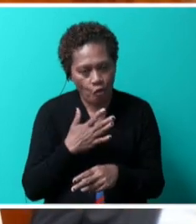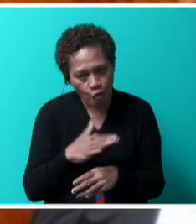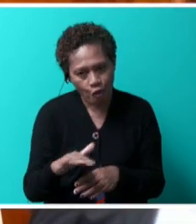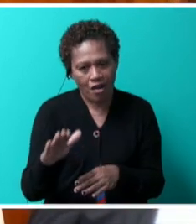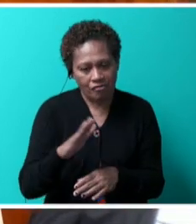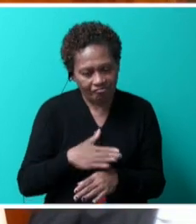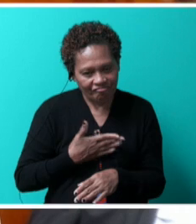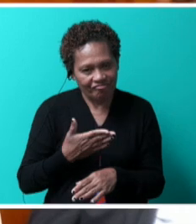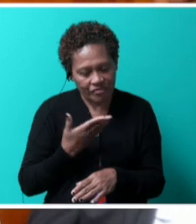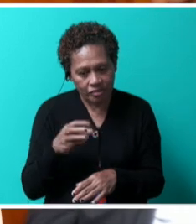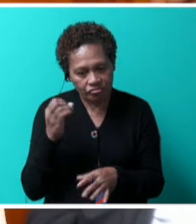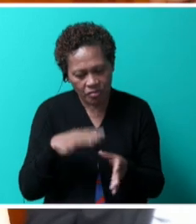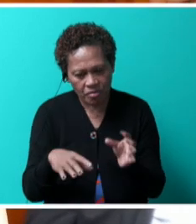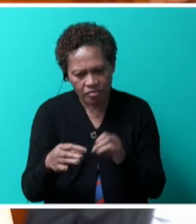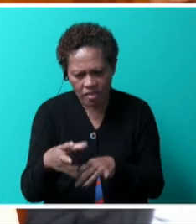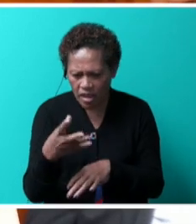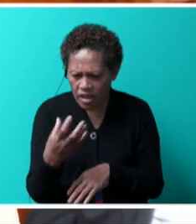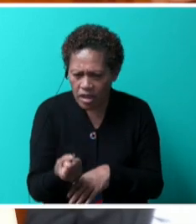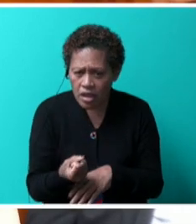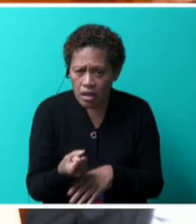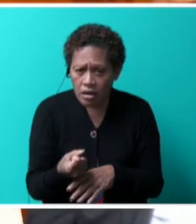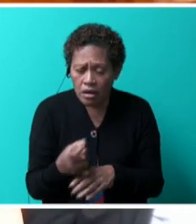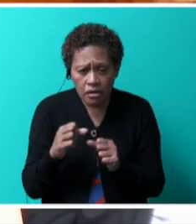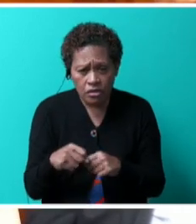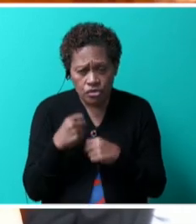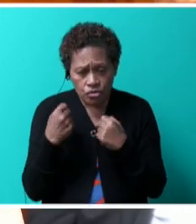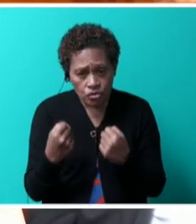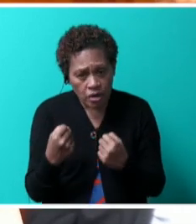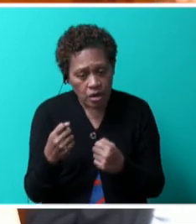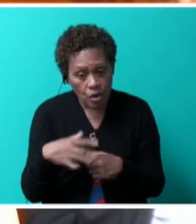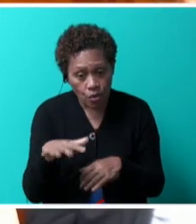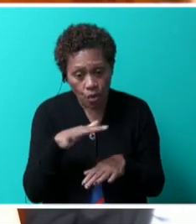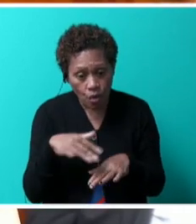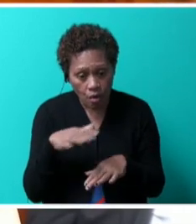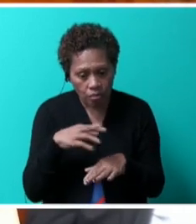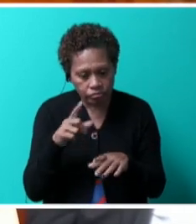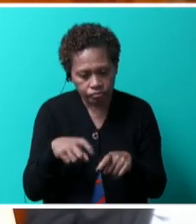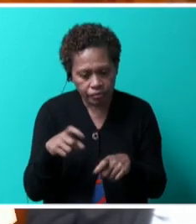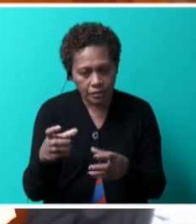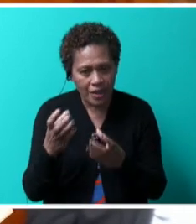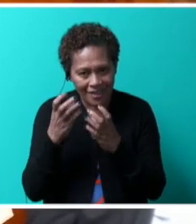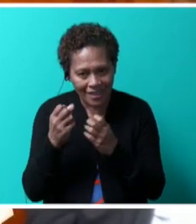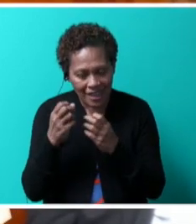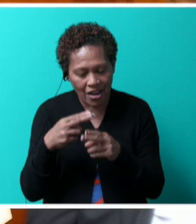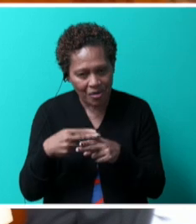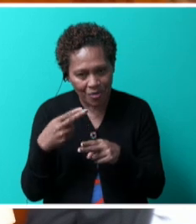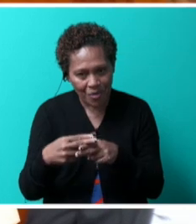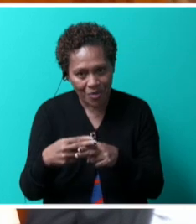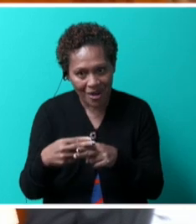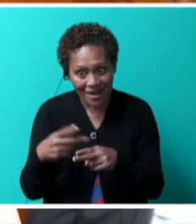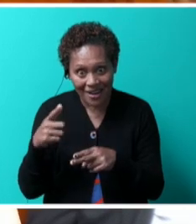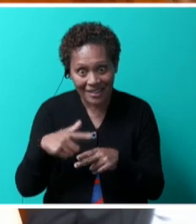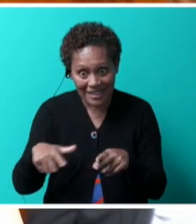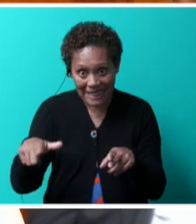or complementary income stream, while strengthening those who remain in cane production. No farmer will be